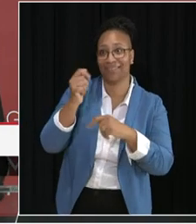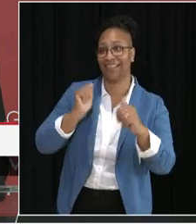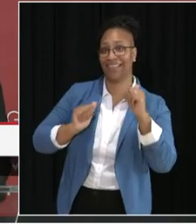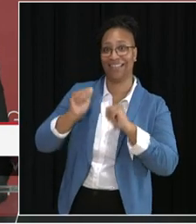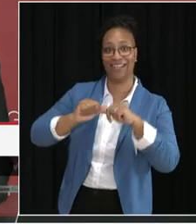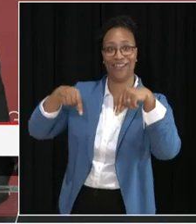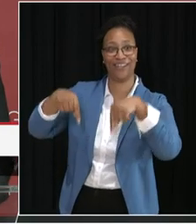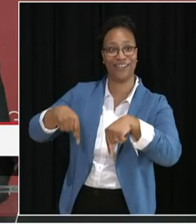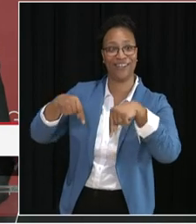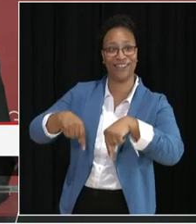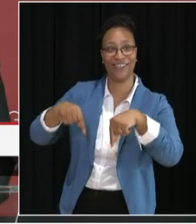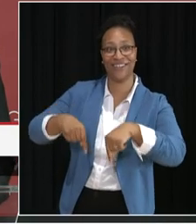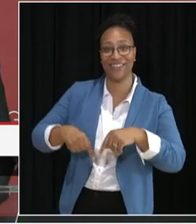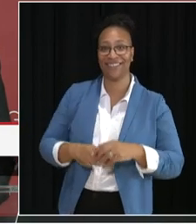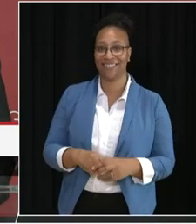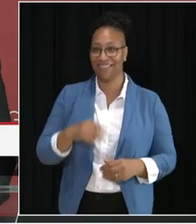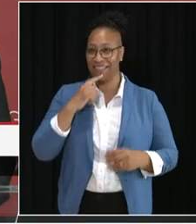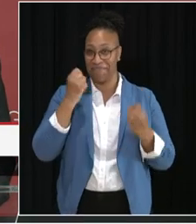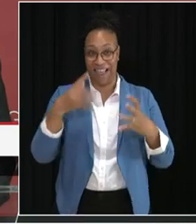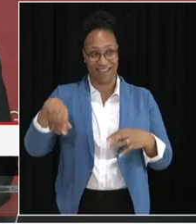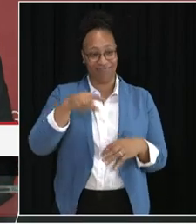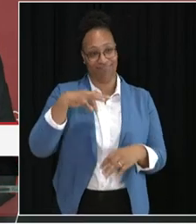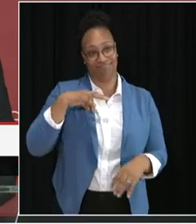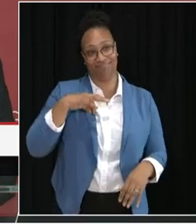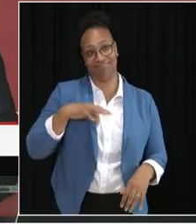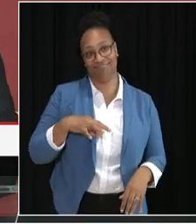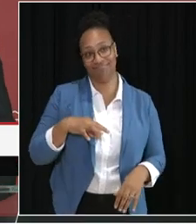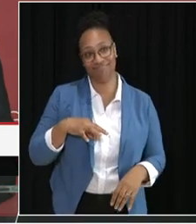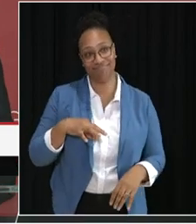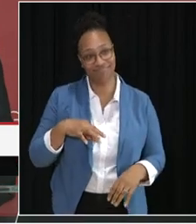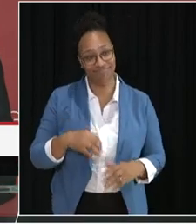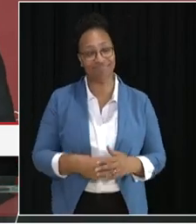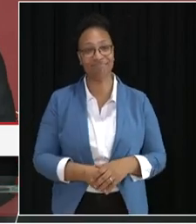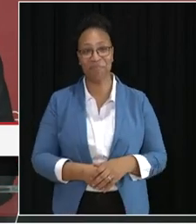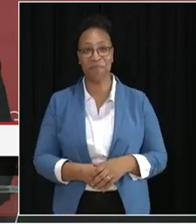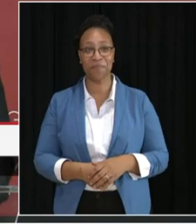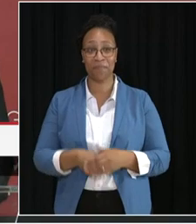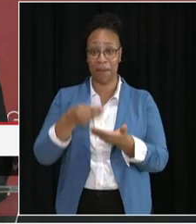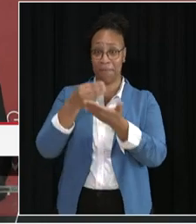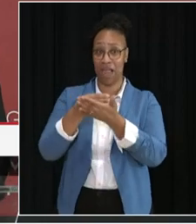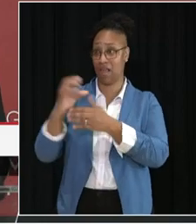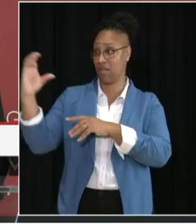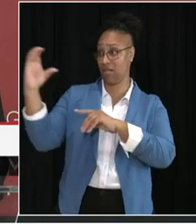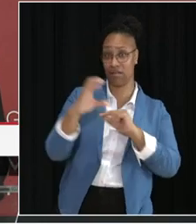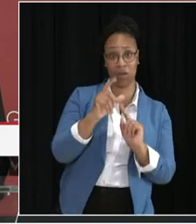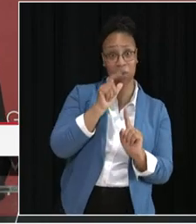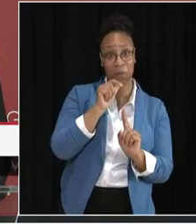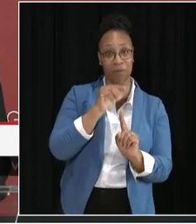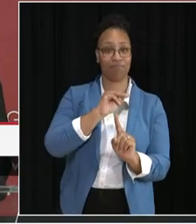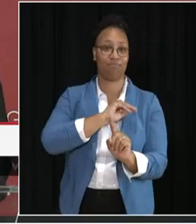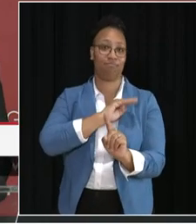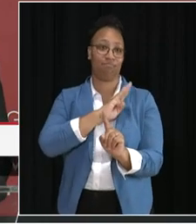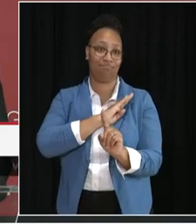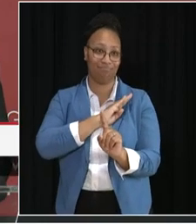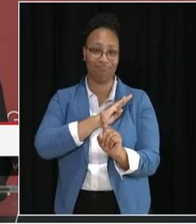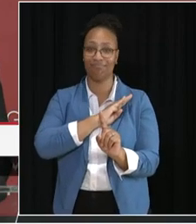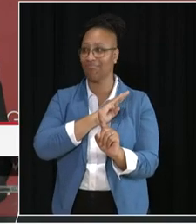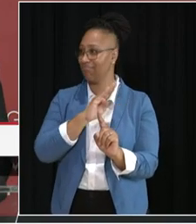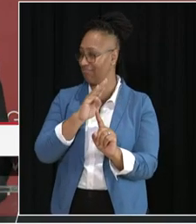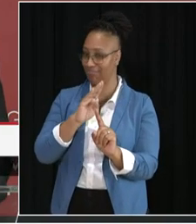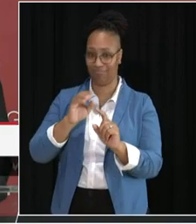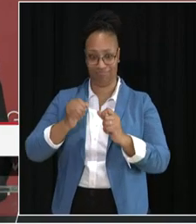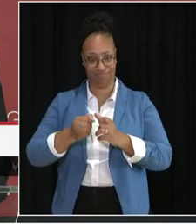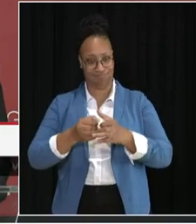Mayor Bowser for the funding and commitments that allow us to expand our and support our schools. I want to thank the architects at